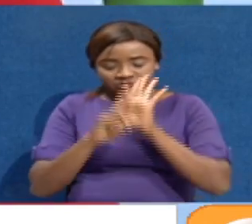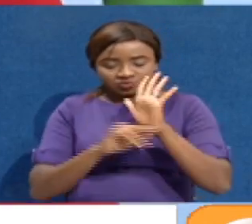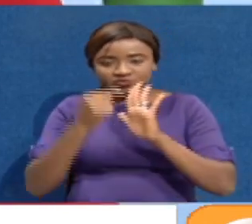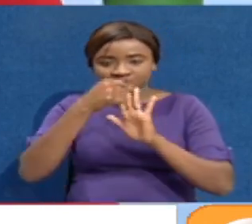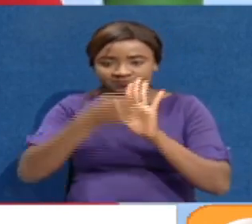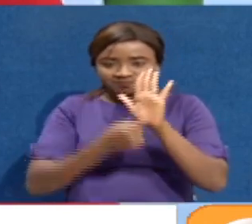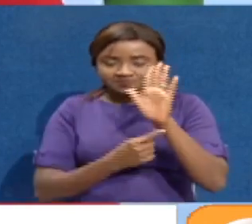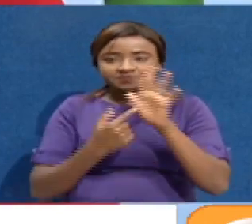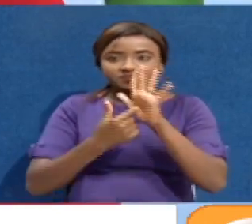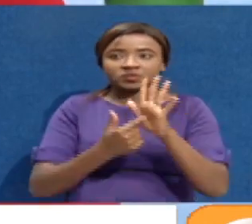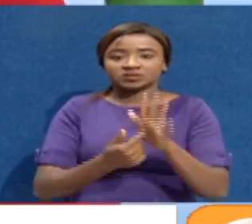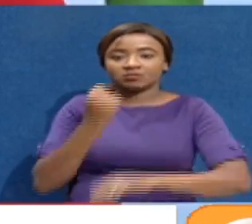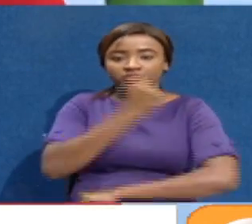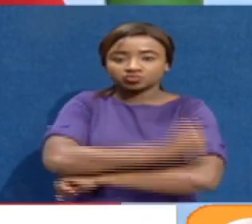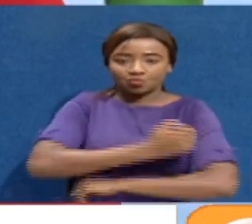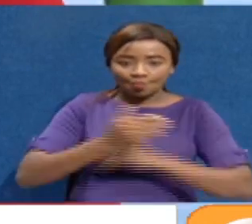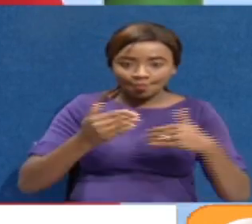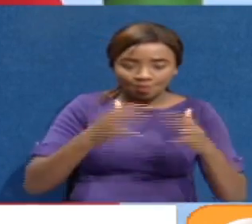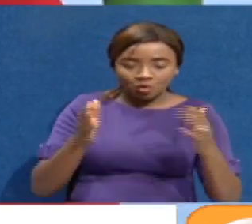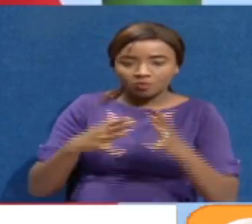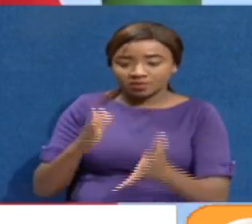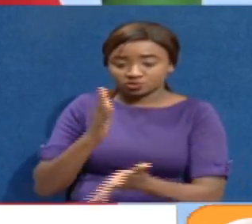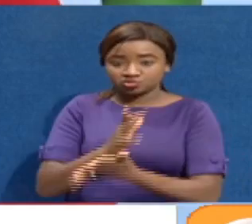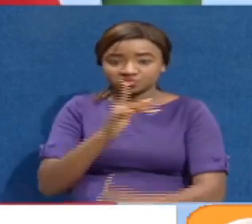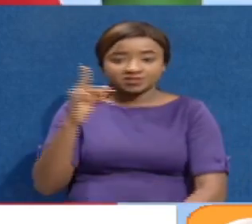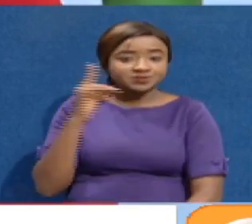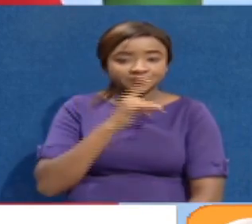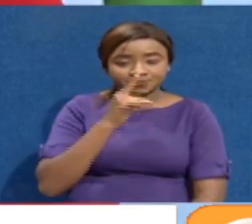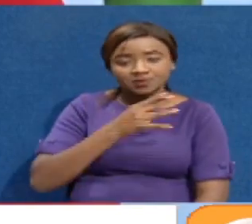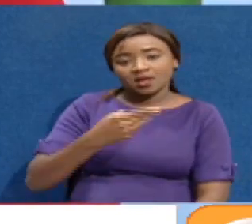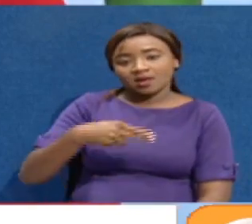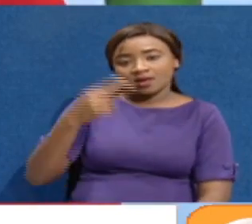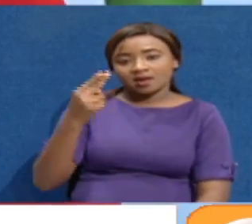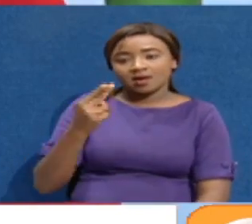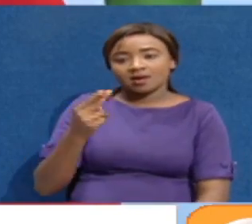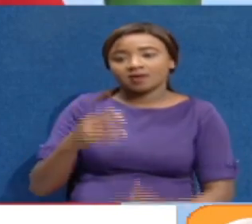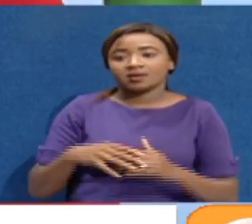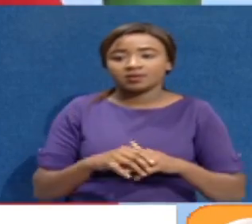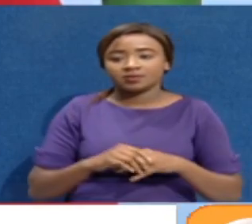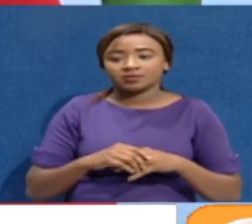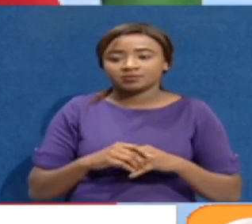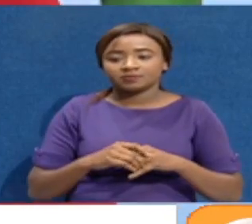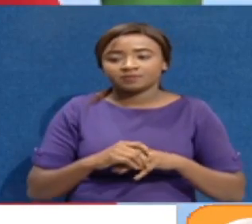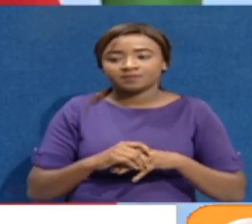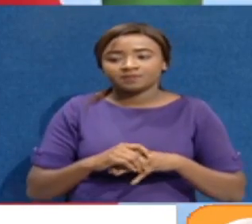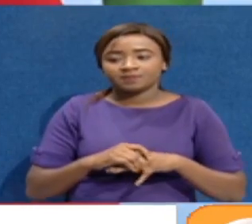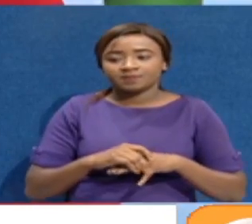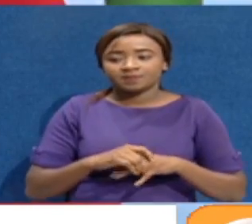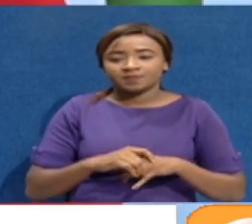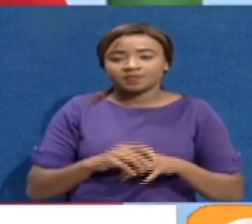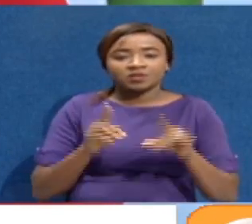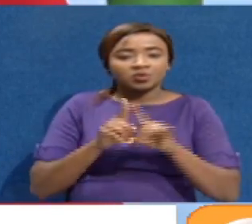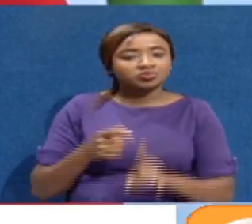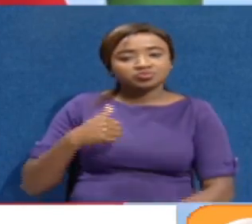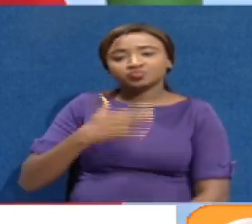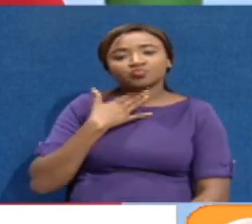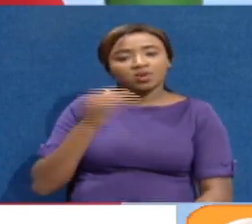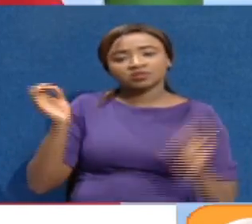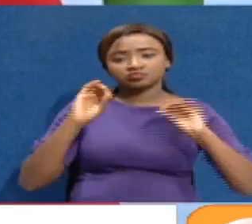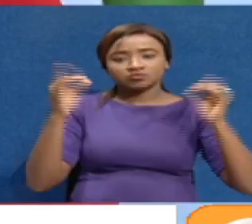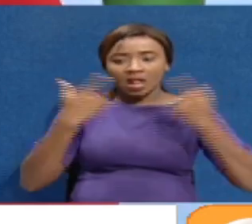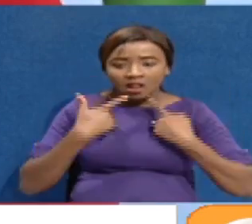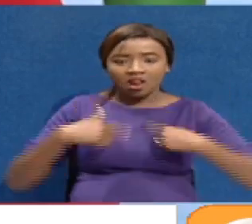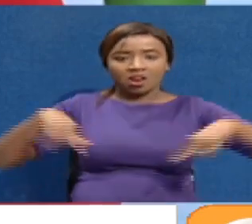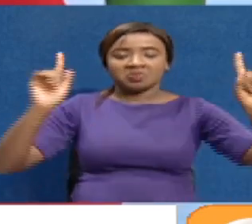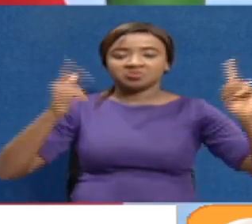schools, are pretty heavy events. And we do not want to start declaring ourselves having flattened